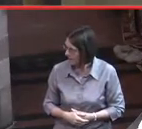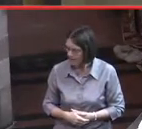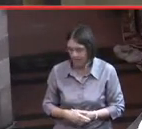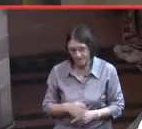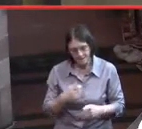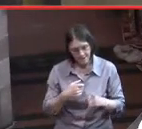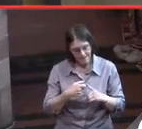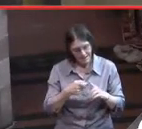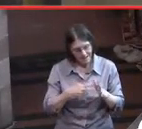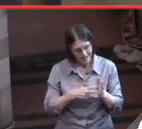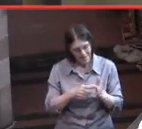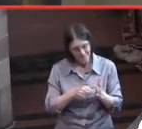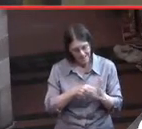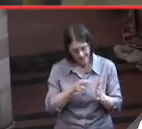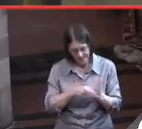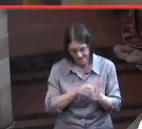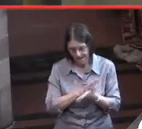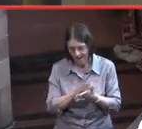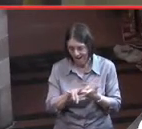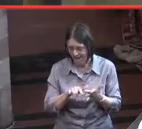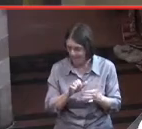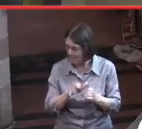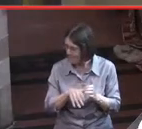Kevin Highfield,